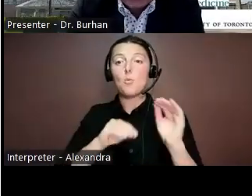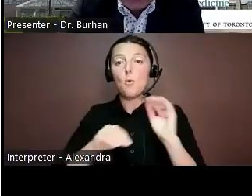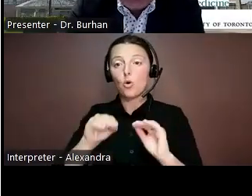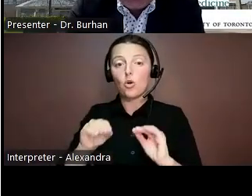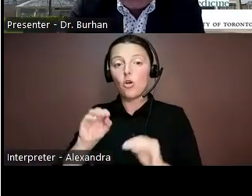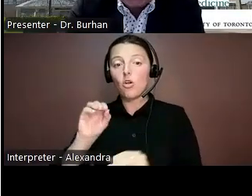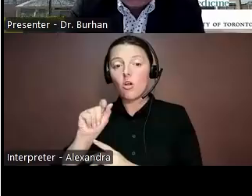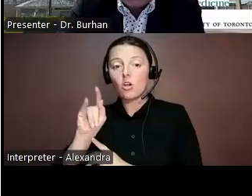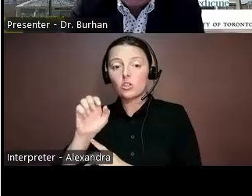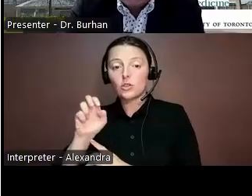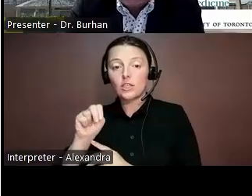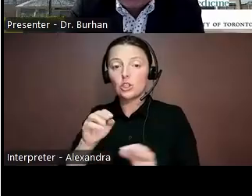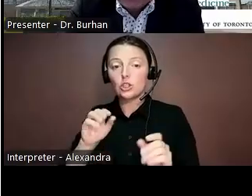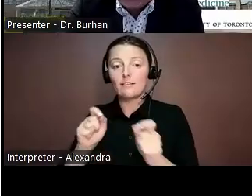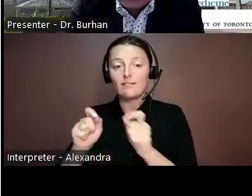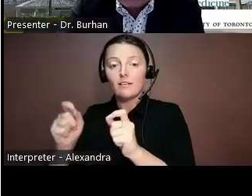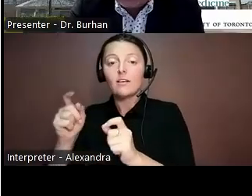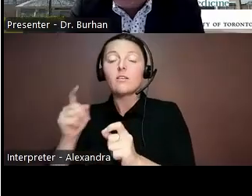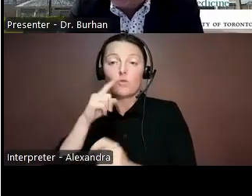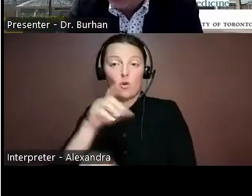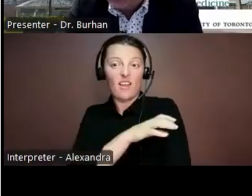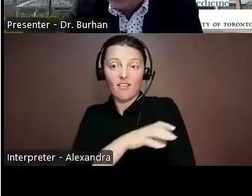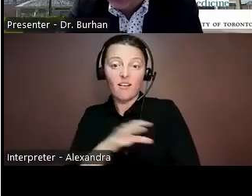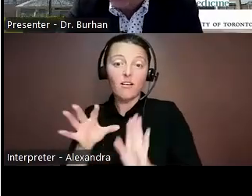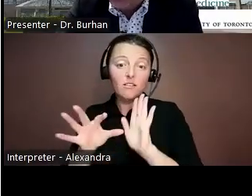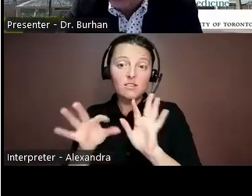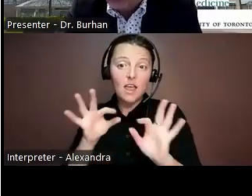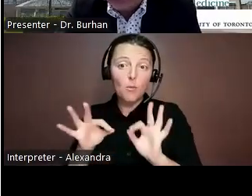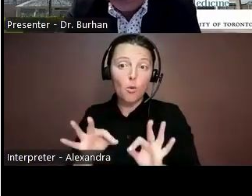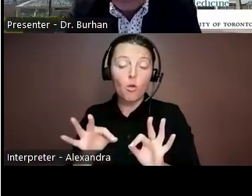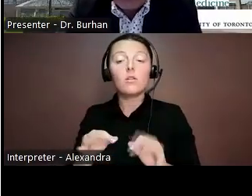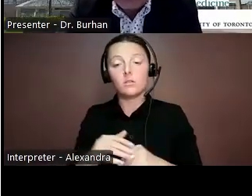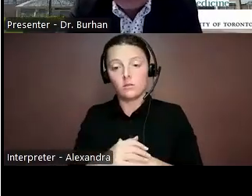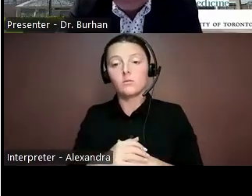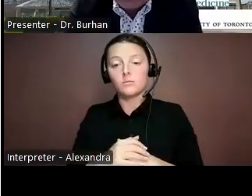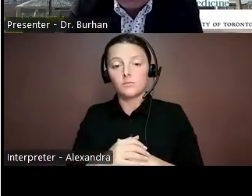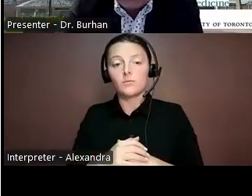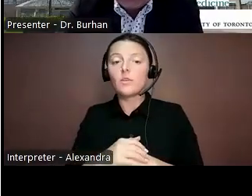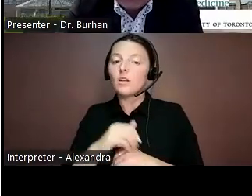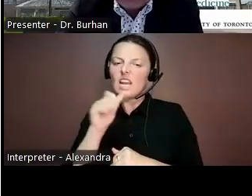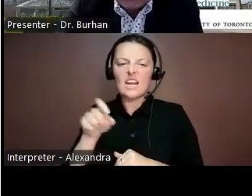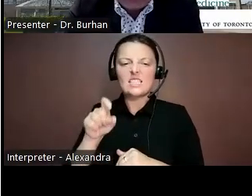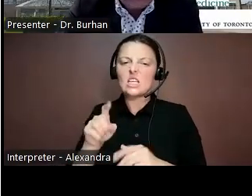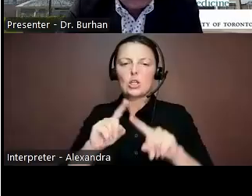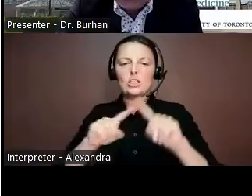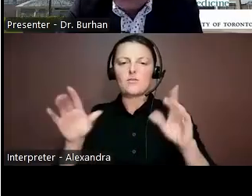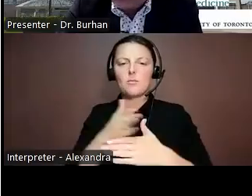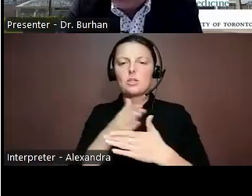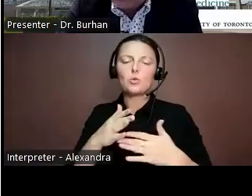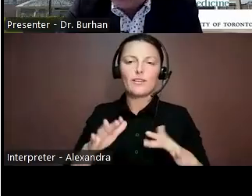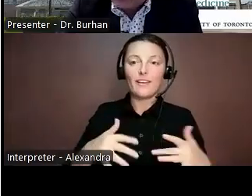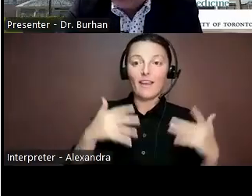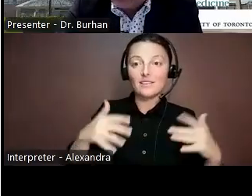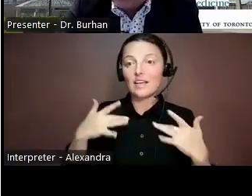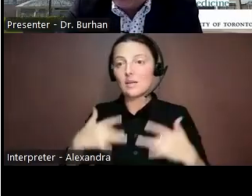controls. It's not necessarily different between anxiety and depression, and we all know in psychiatry that the line between depression